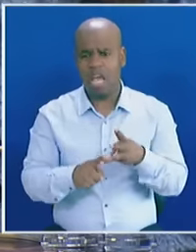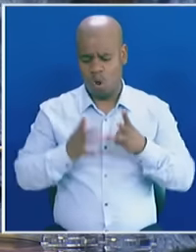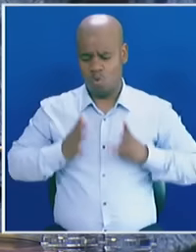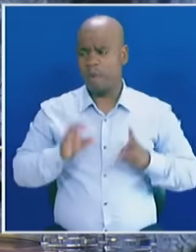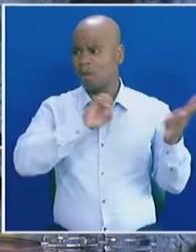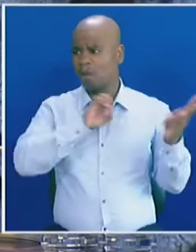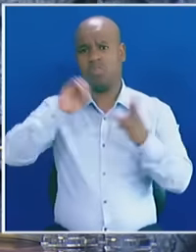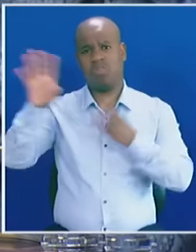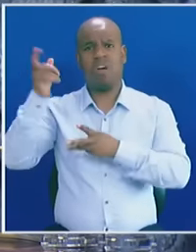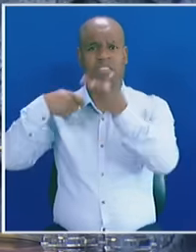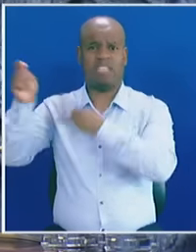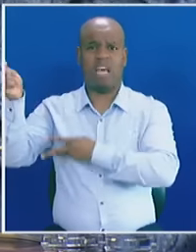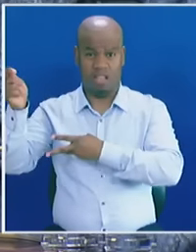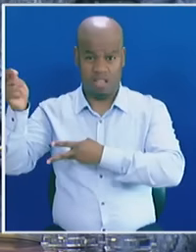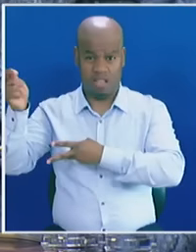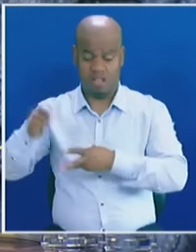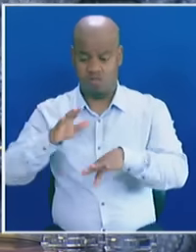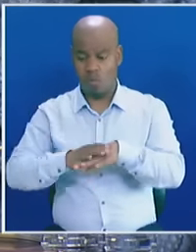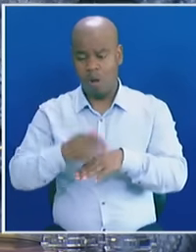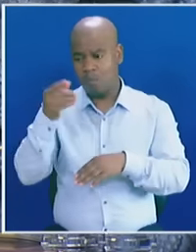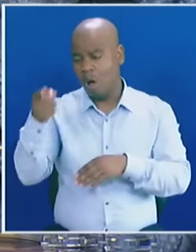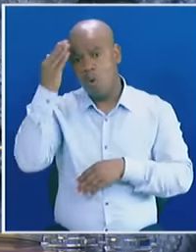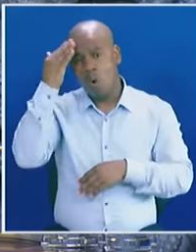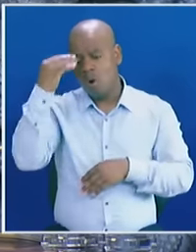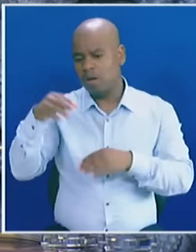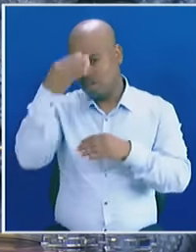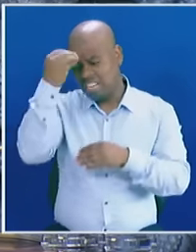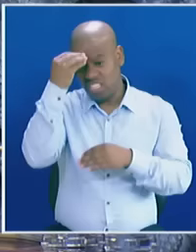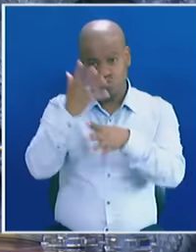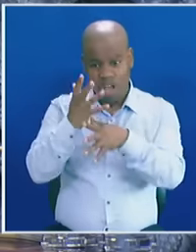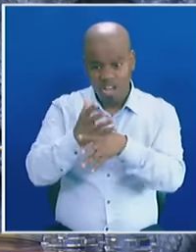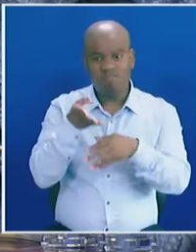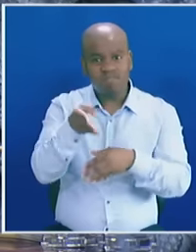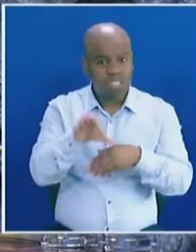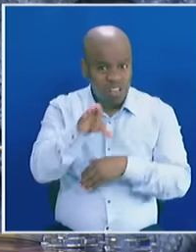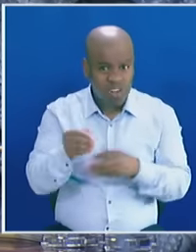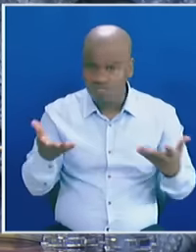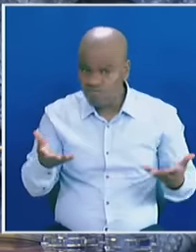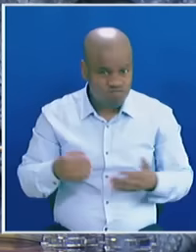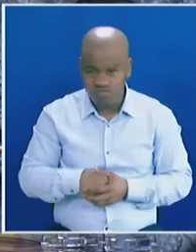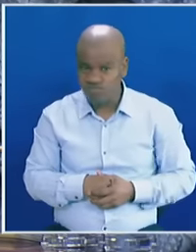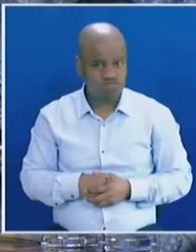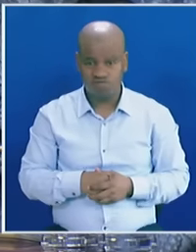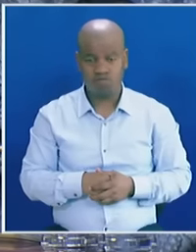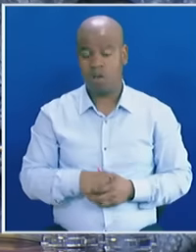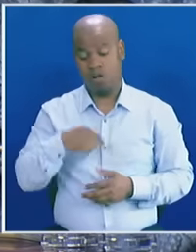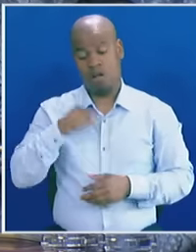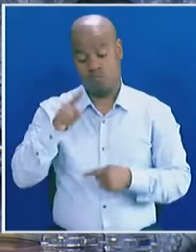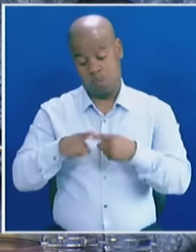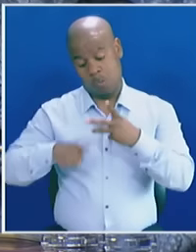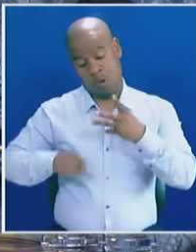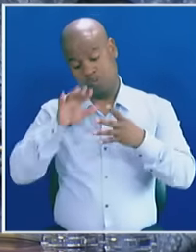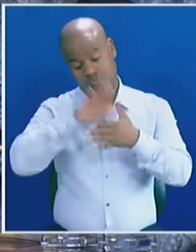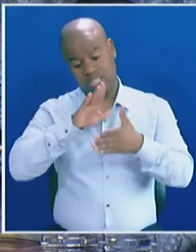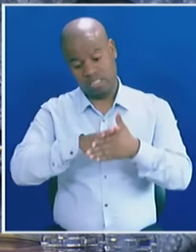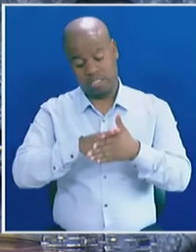with impunity because they know intelligence work is non-existent. And it is these reasons that the EFF does not